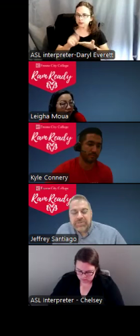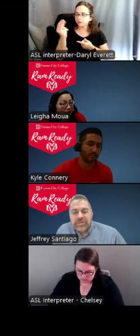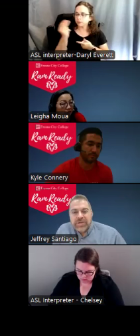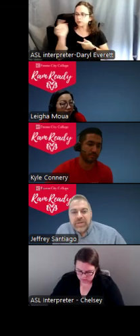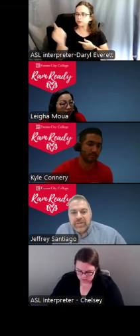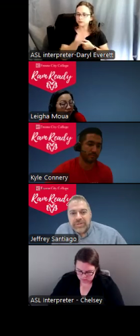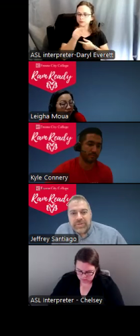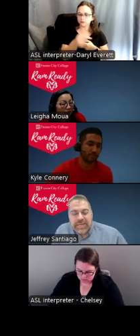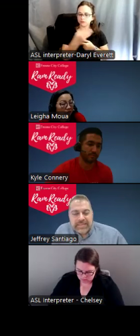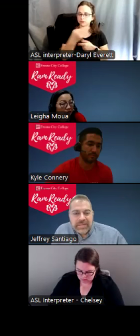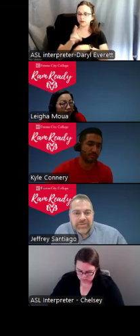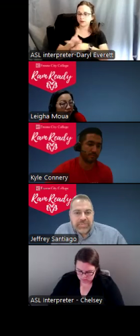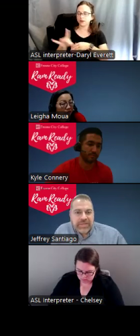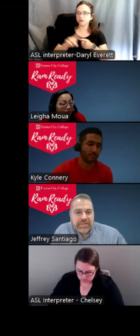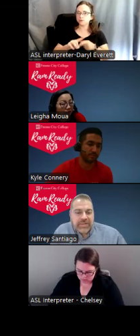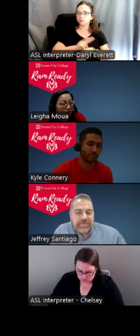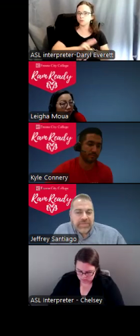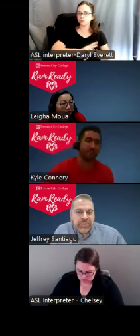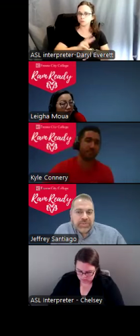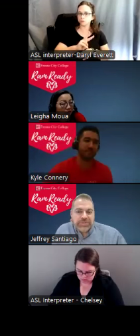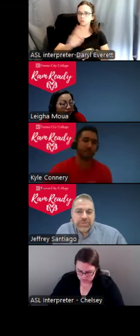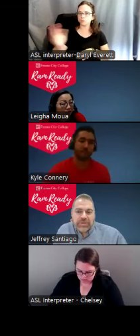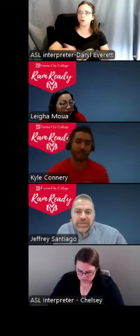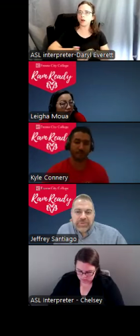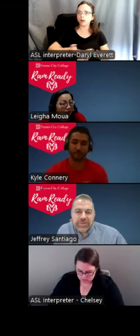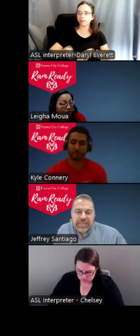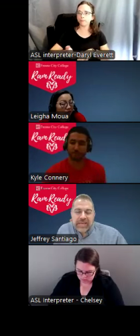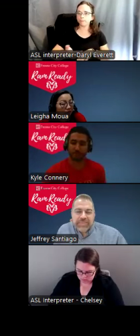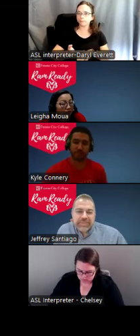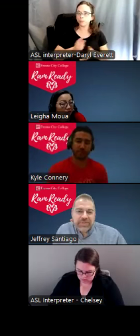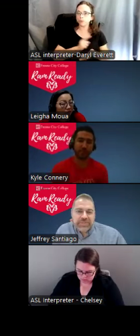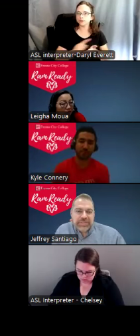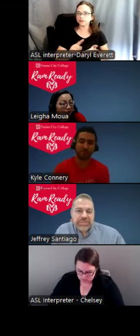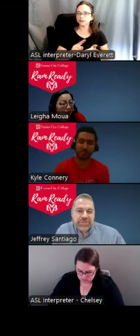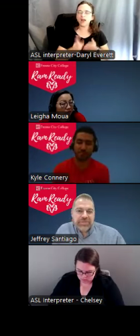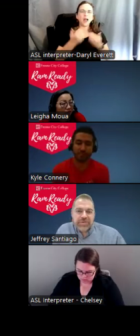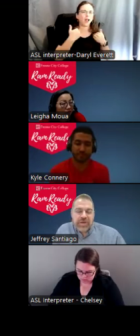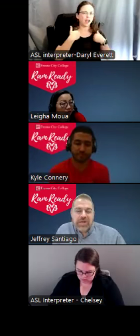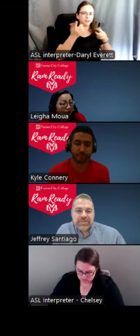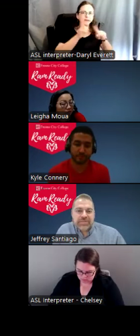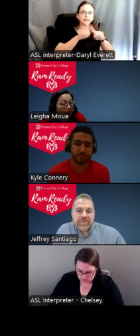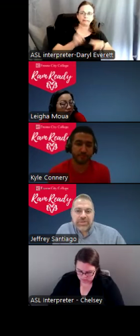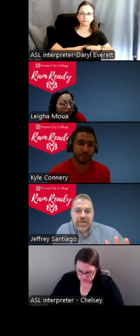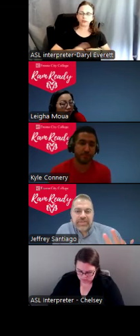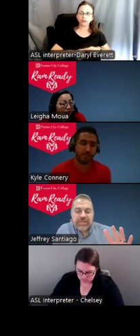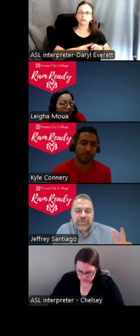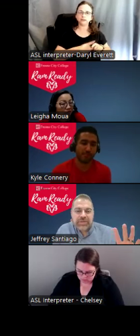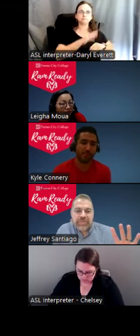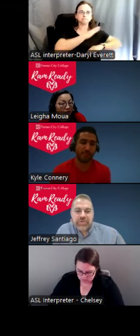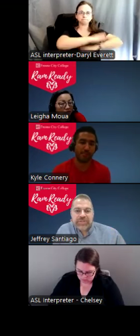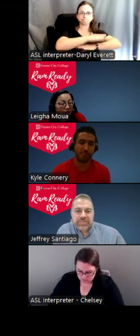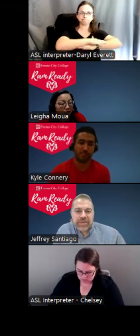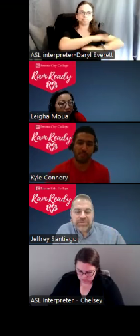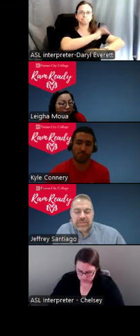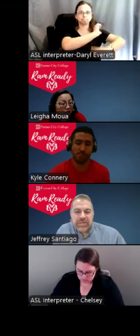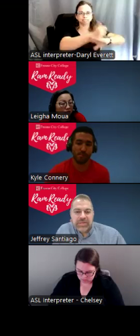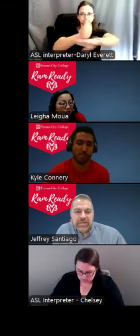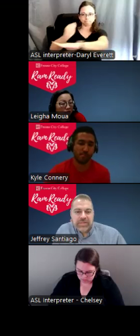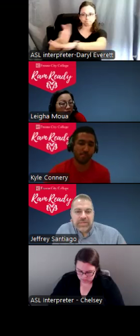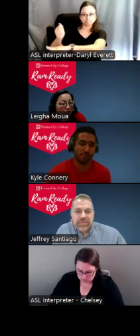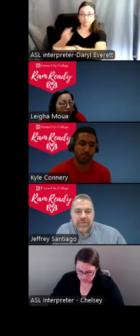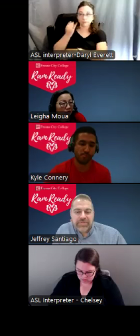2. So like I said, there'll be different booths located throughout the campus to assist you if you're lost, you have questions